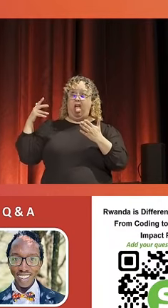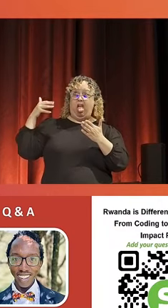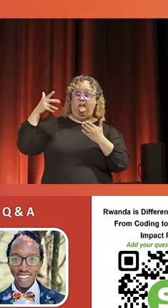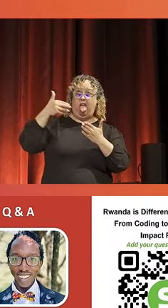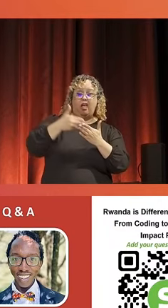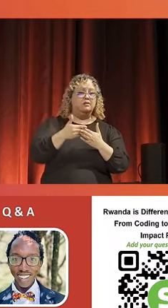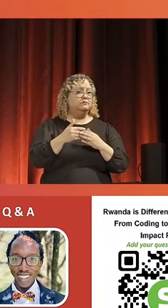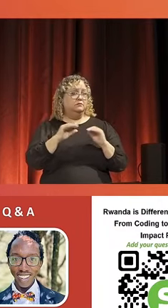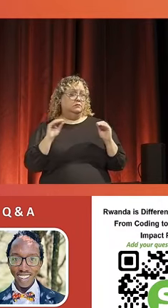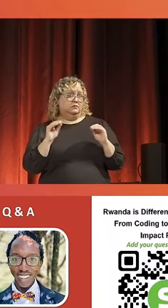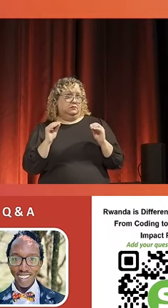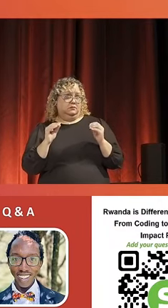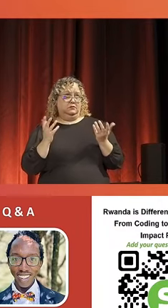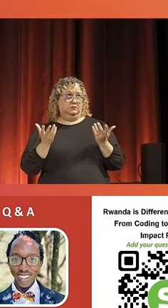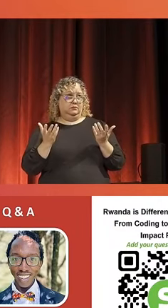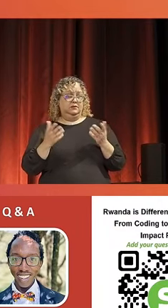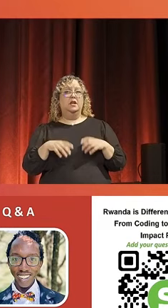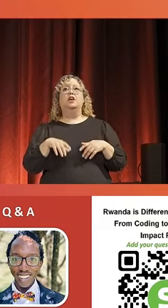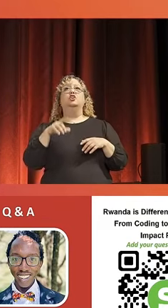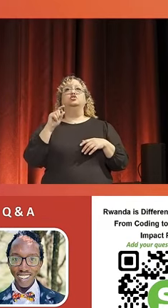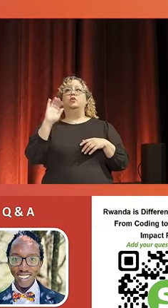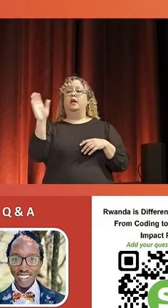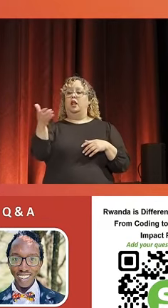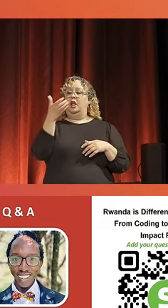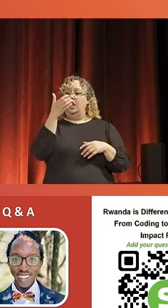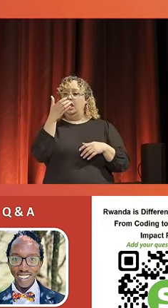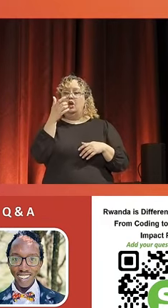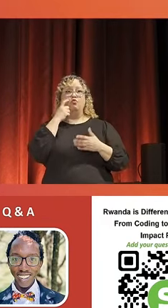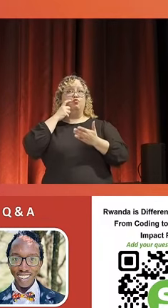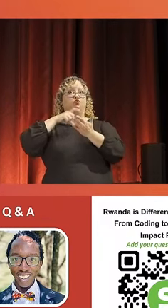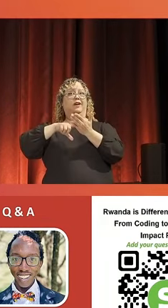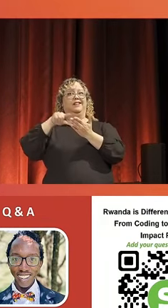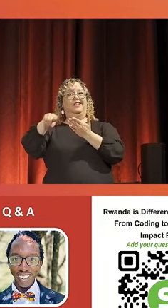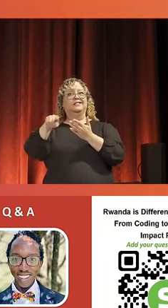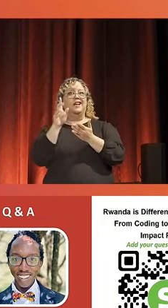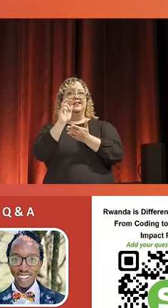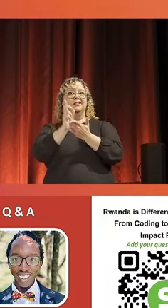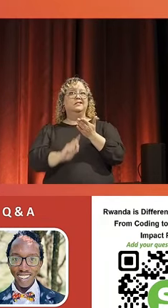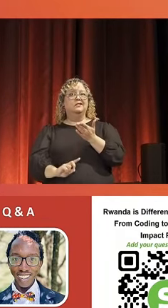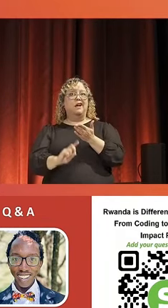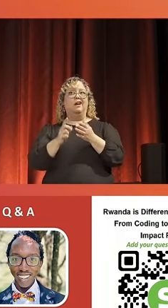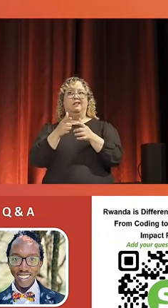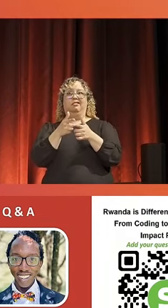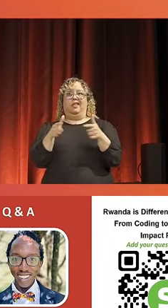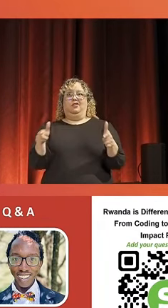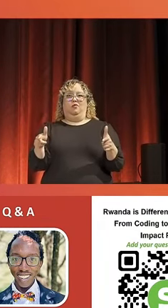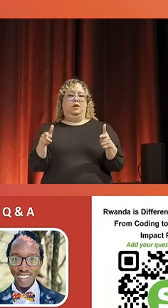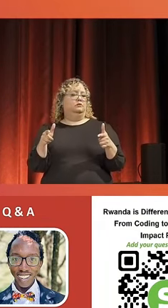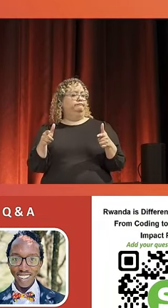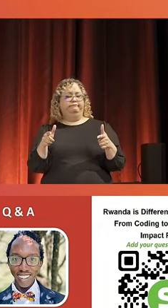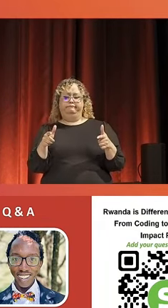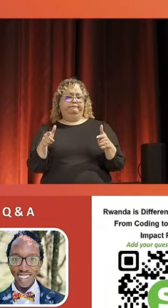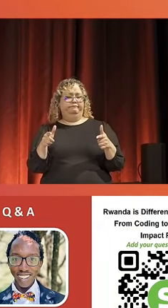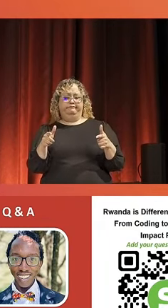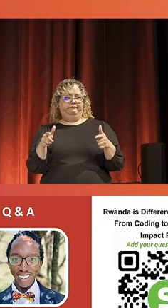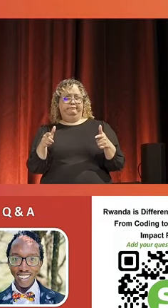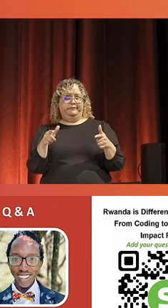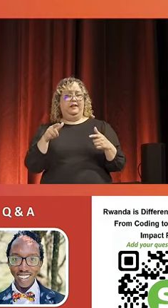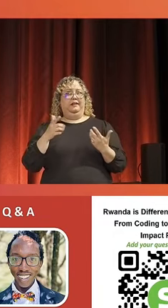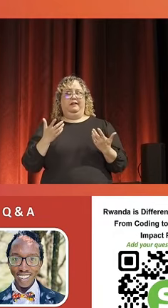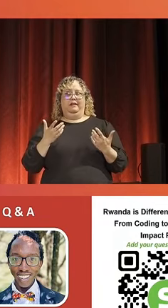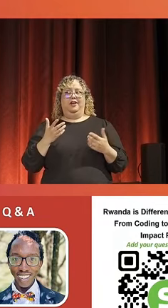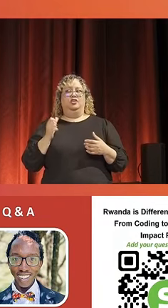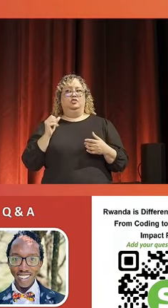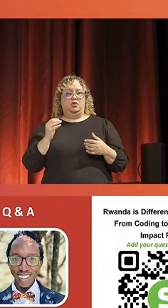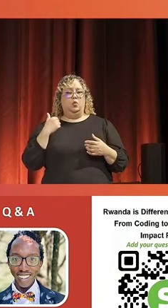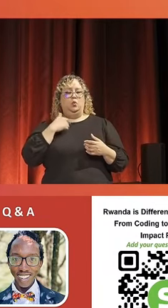the design languages that we present in front of them. I believe the way to address this is to pay close